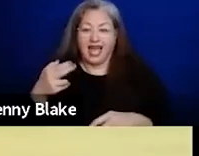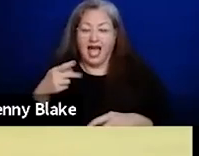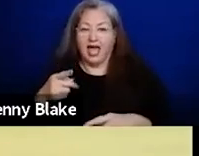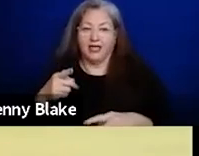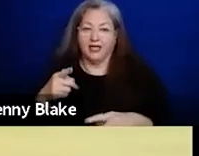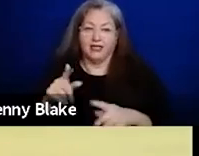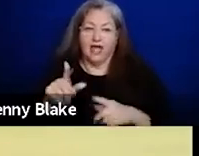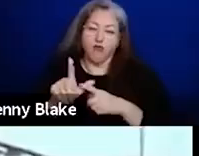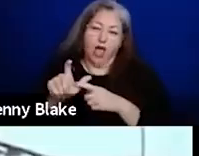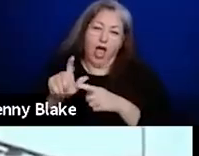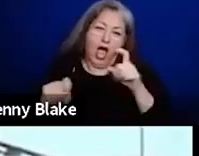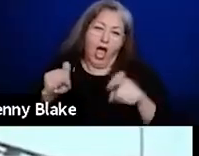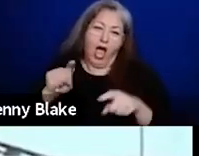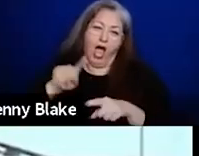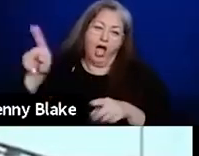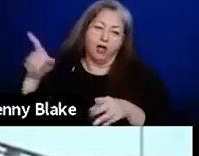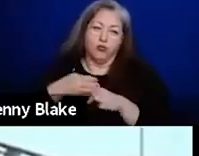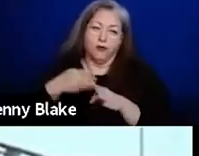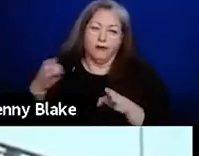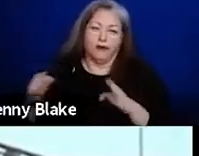away to the next door.